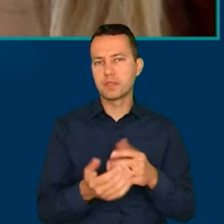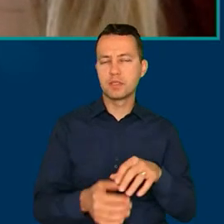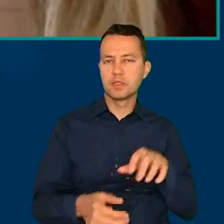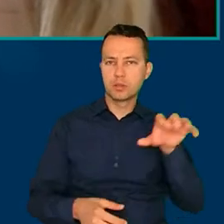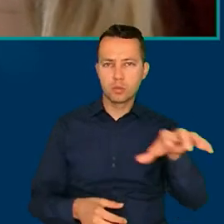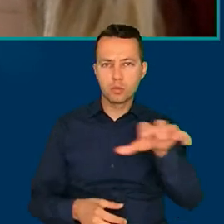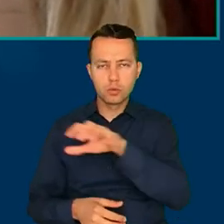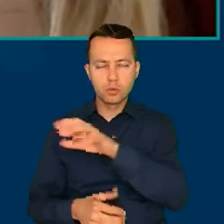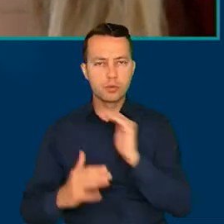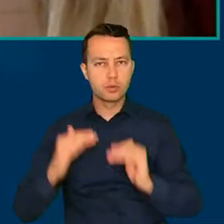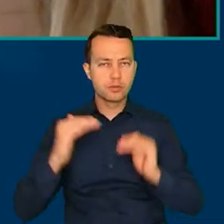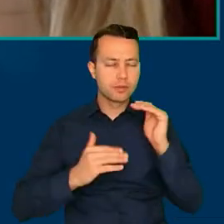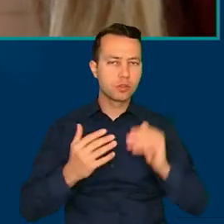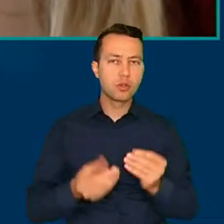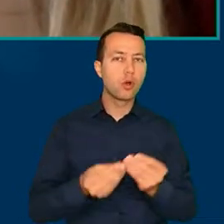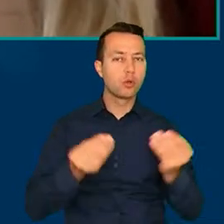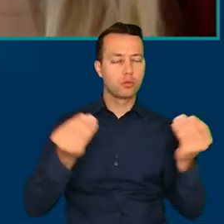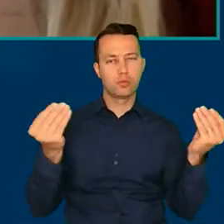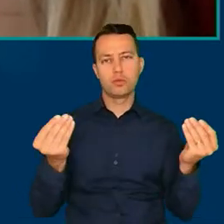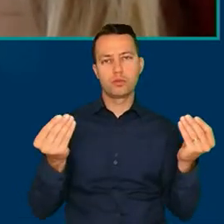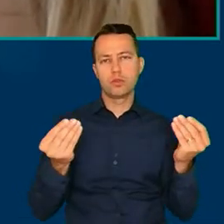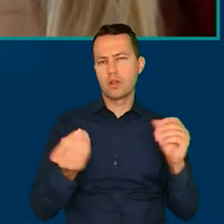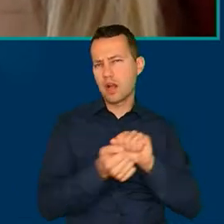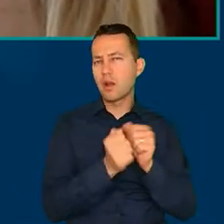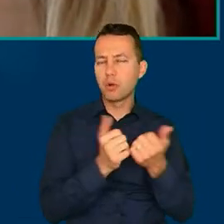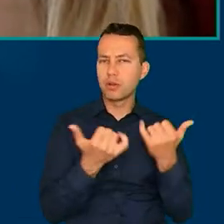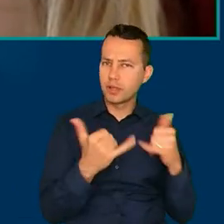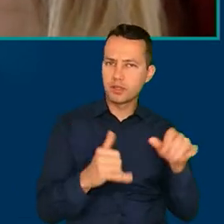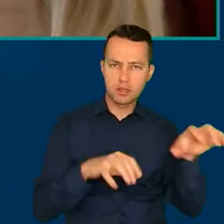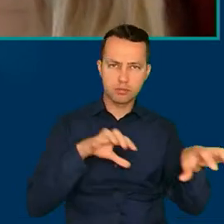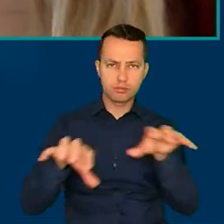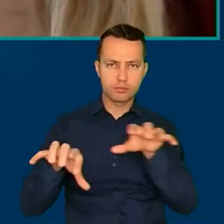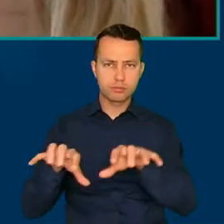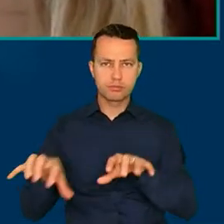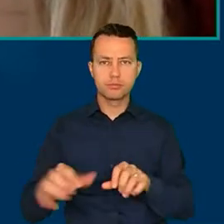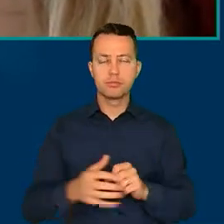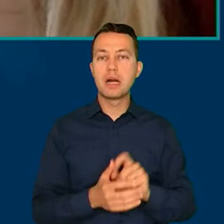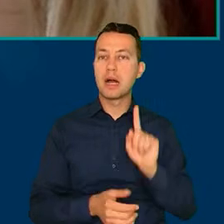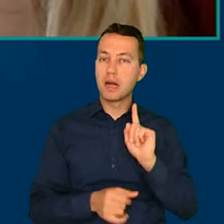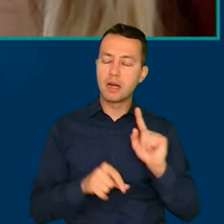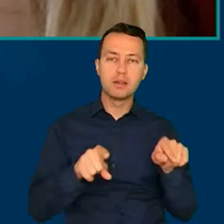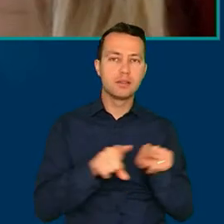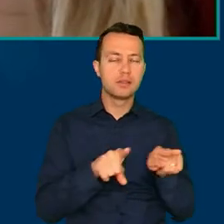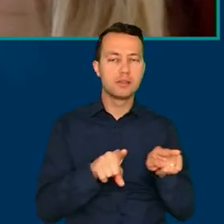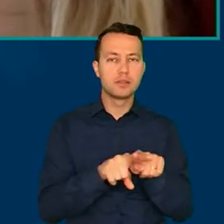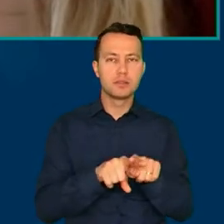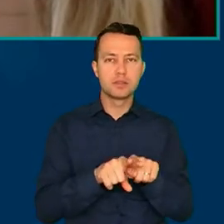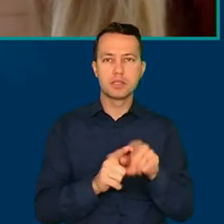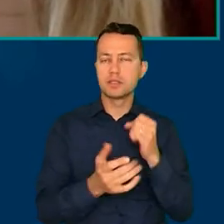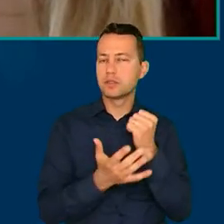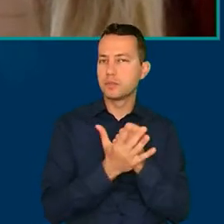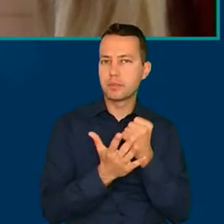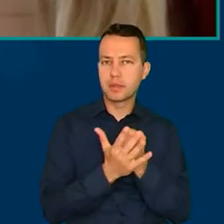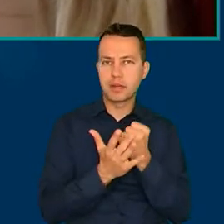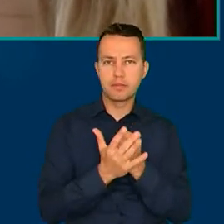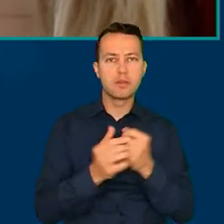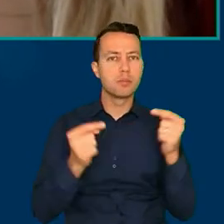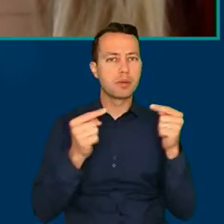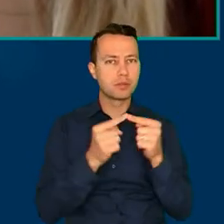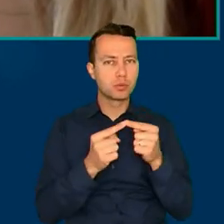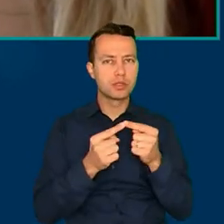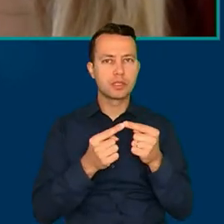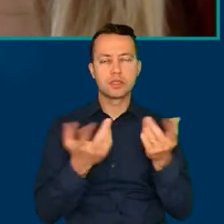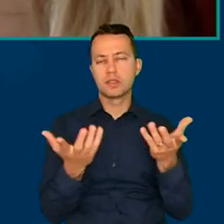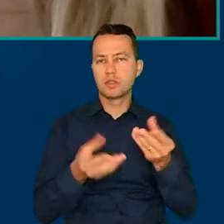also those dealing with supplier issues in business relationships, even in product design. So making sure